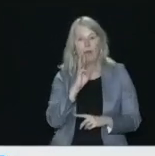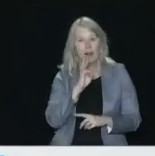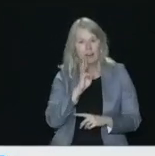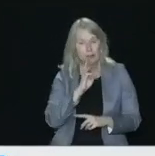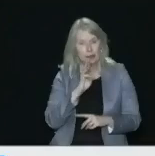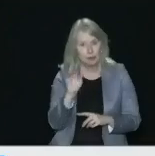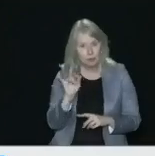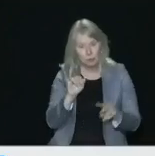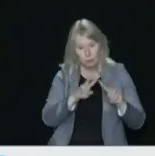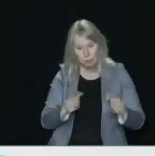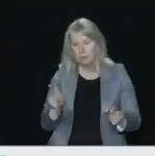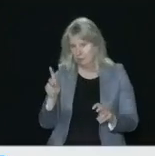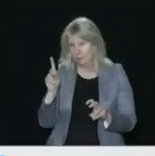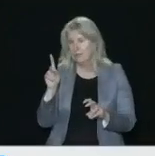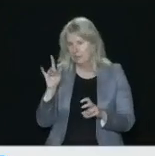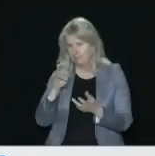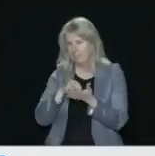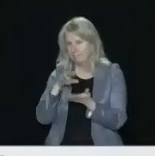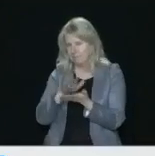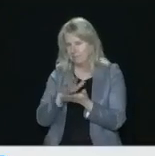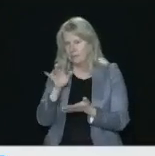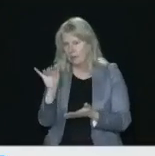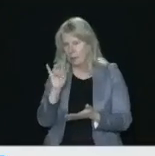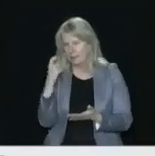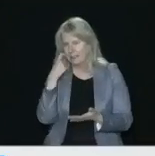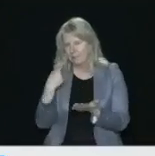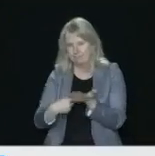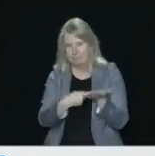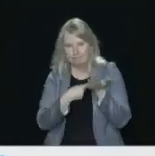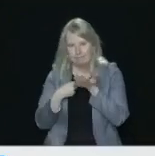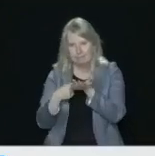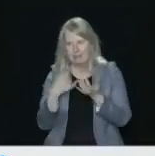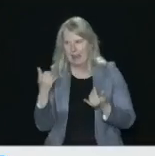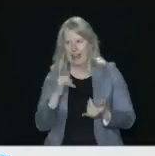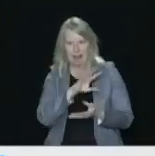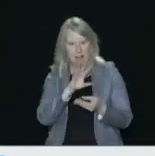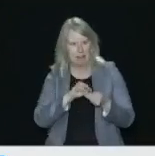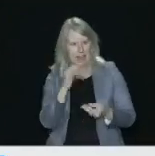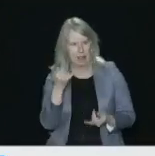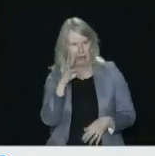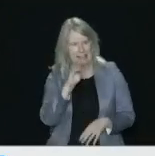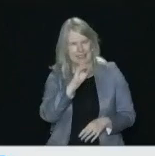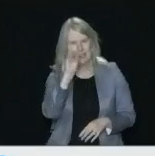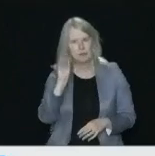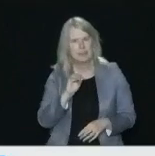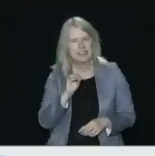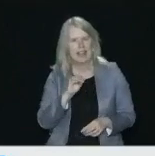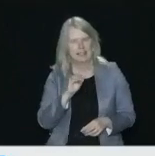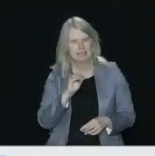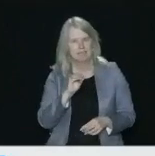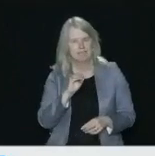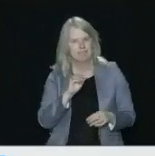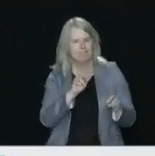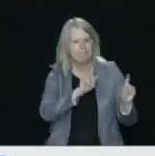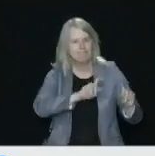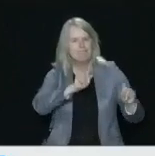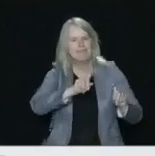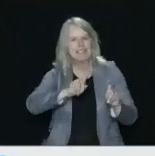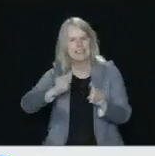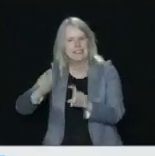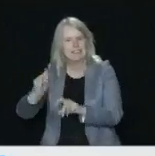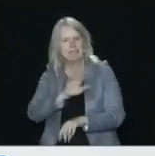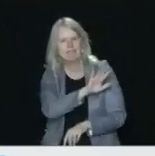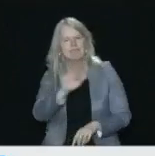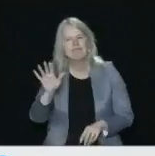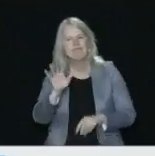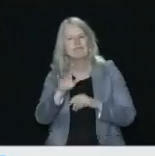upon a system of regular reporting over the year maybe escalating in the